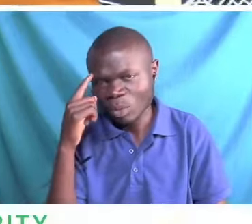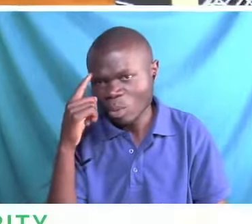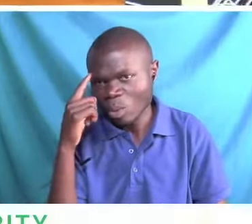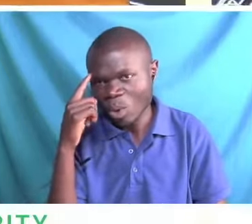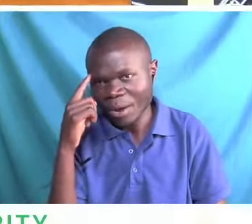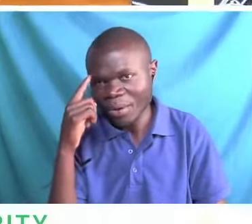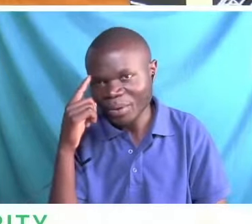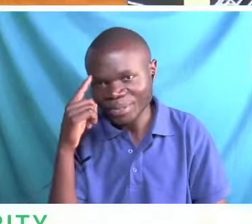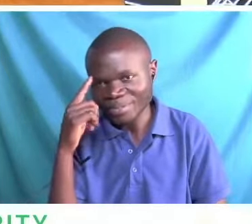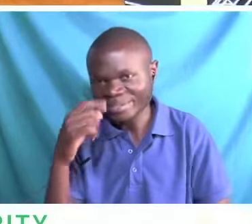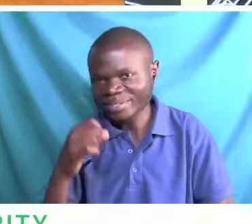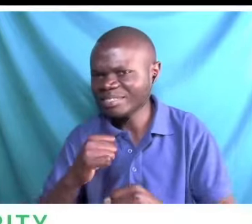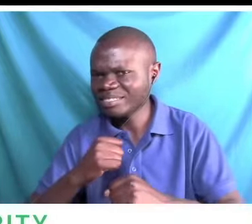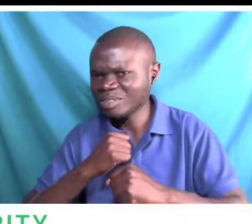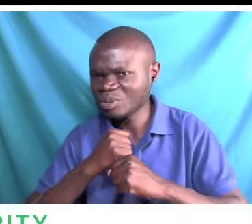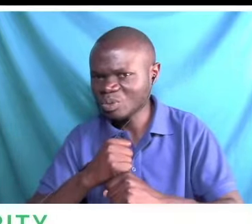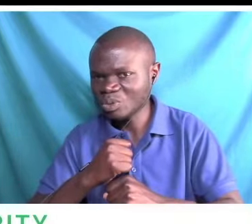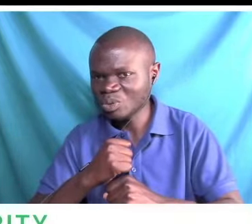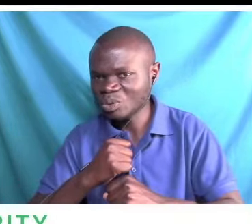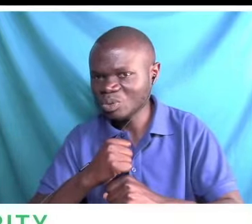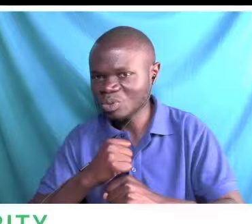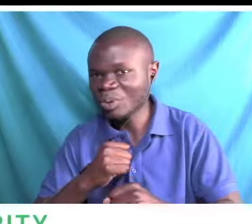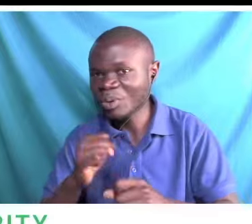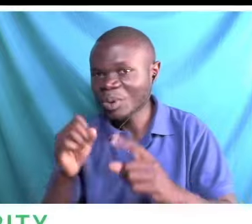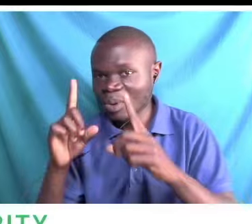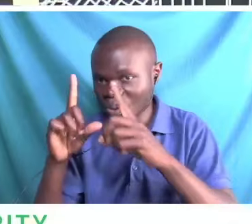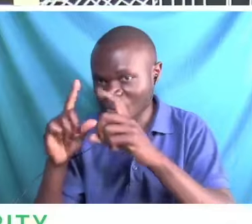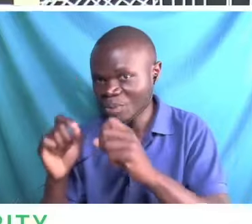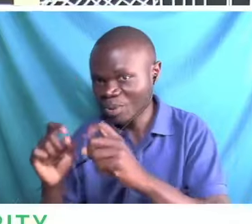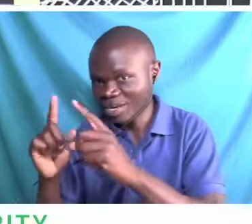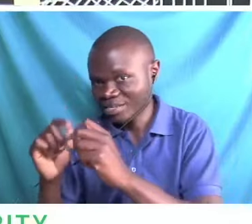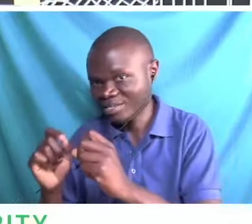That's a very strong remark. Put to death.